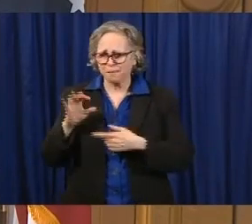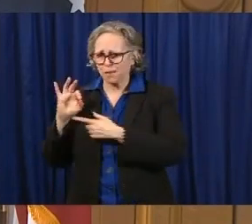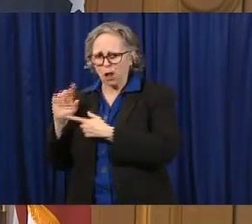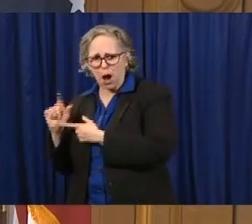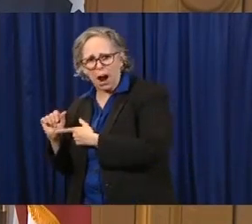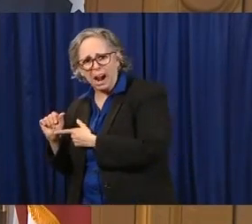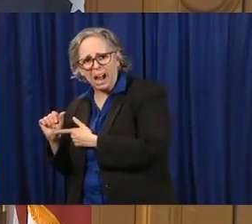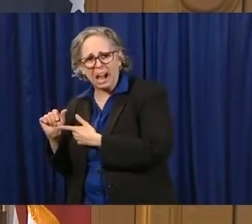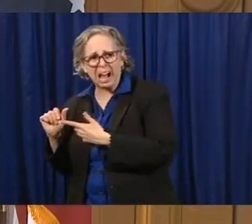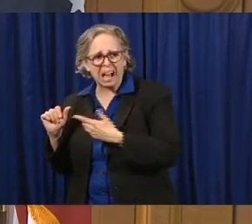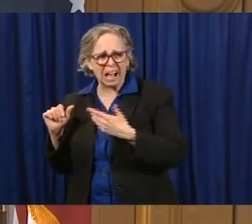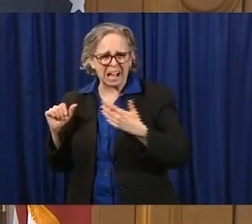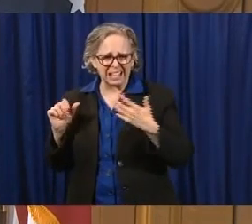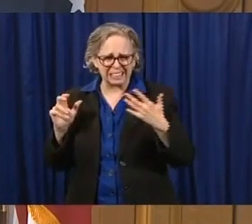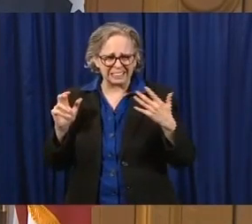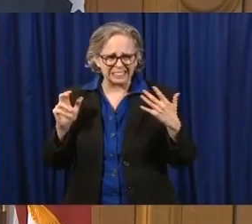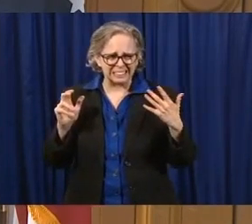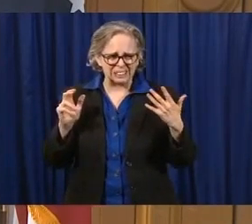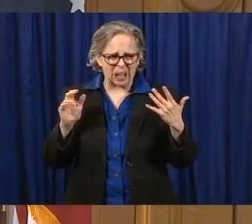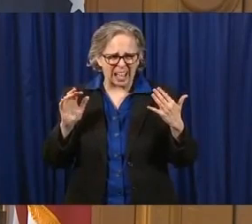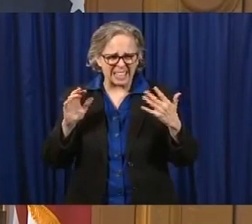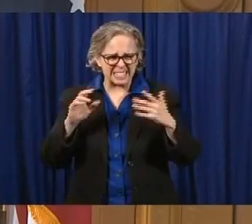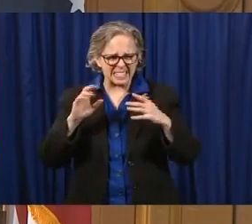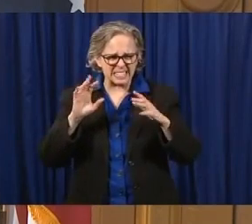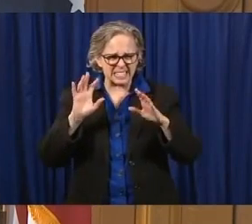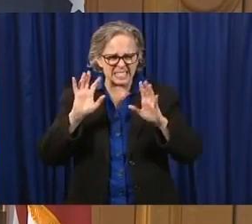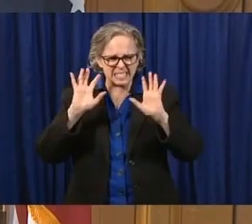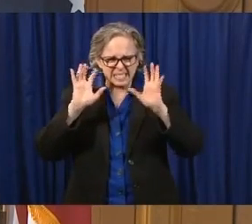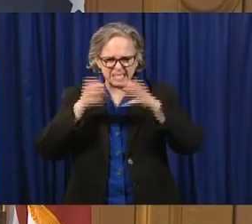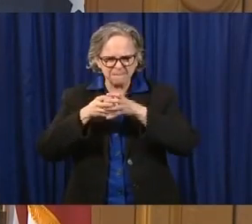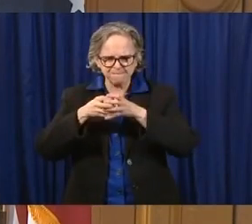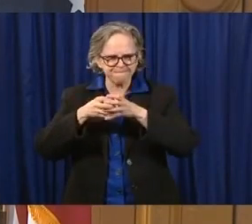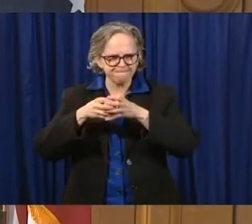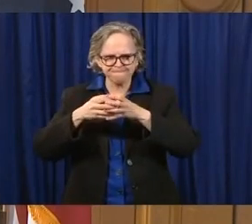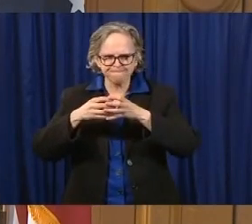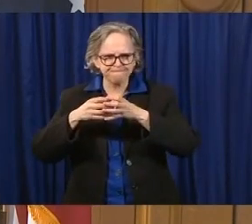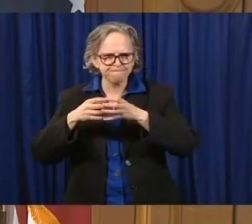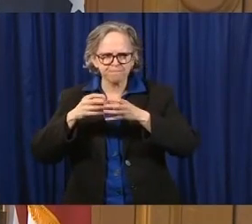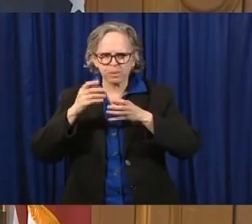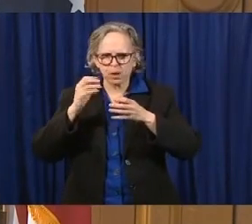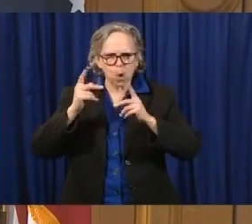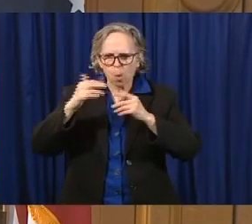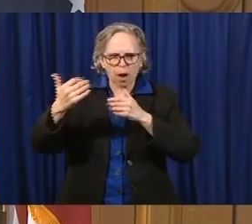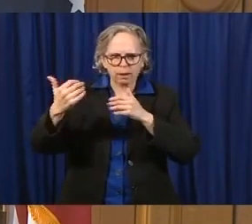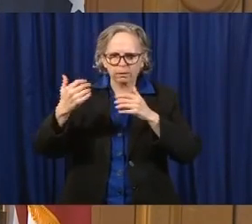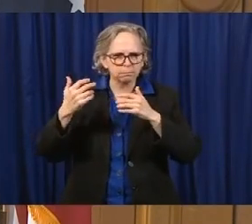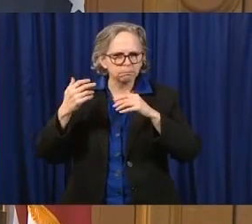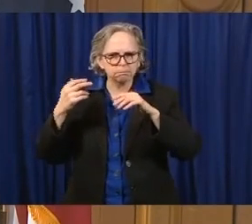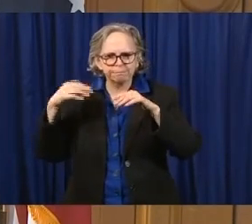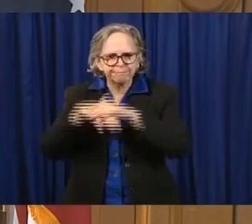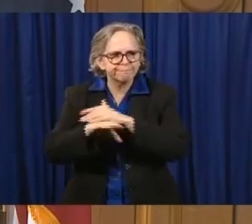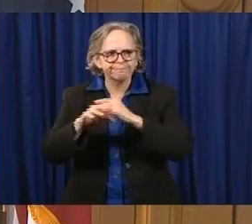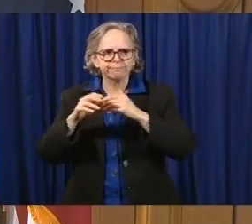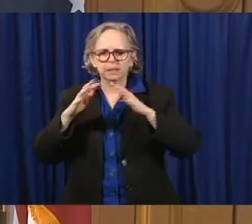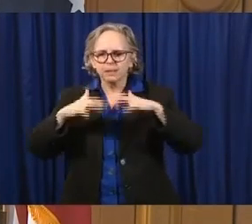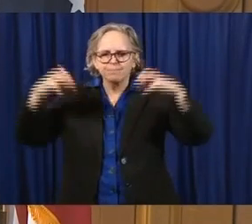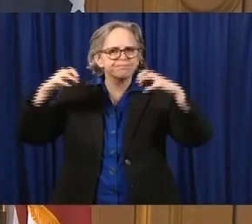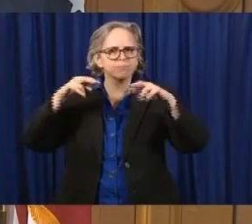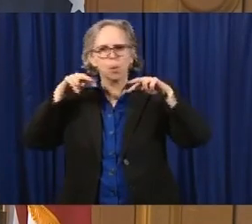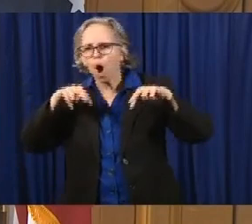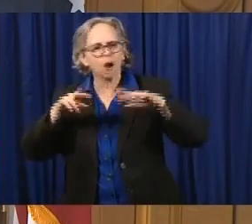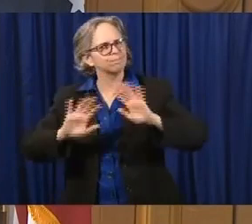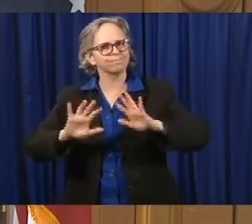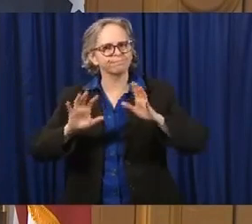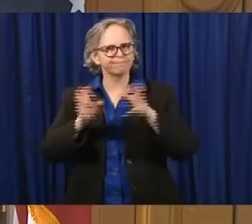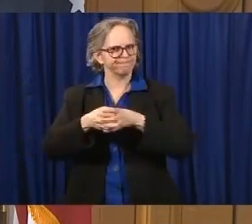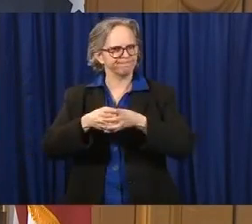kind of seal everybody off. But all I know in regard to that is what I read. I would say that as you look at any